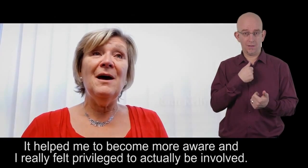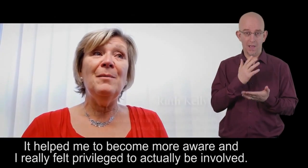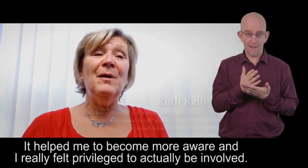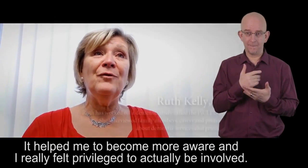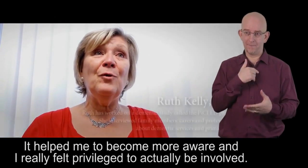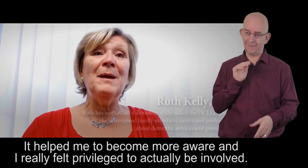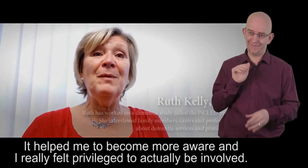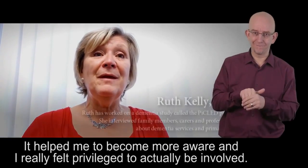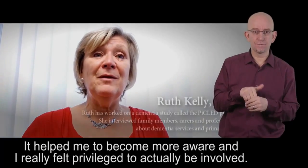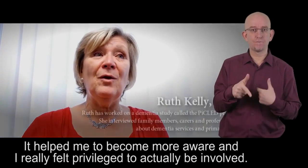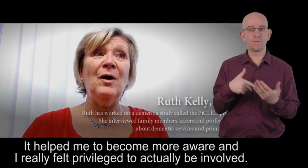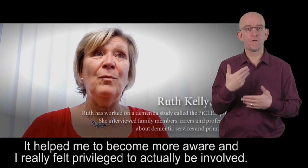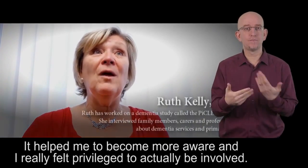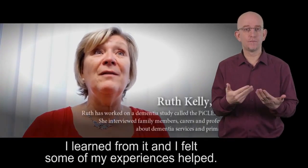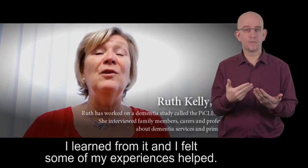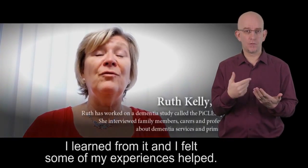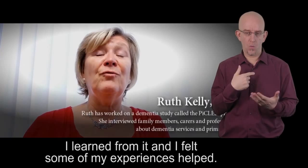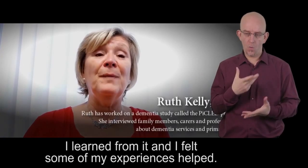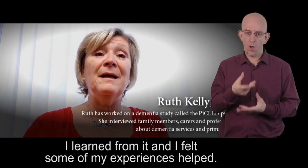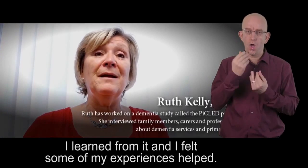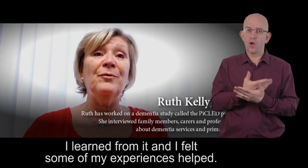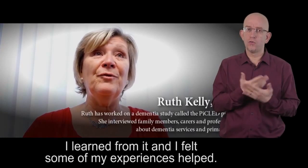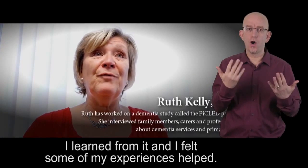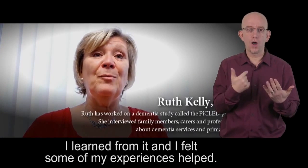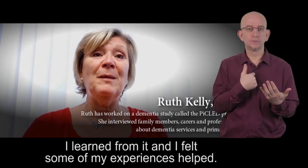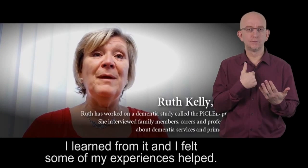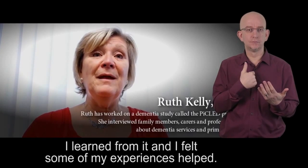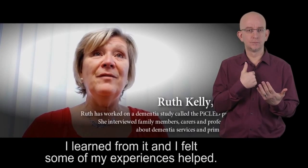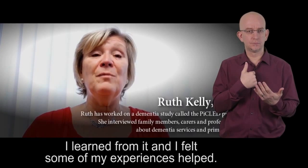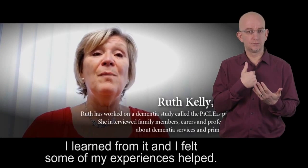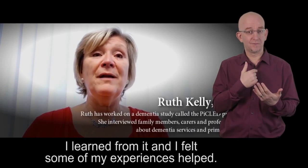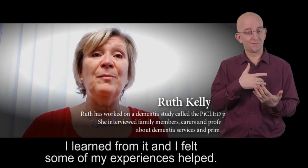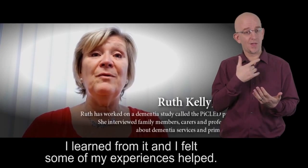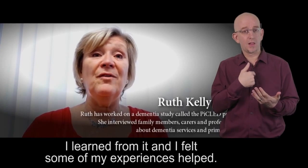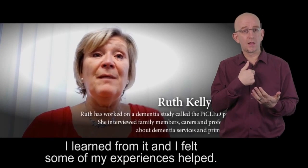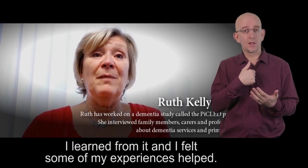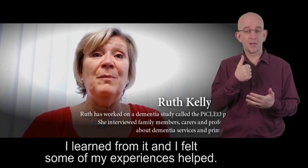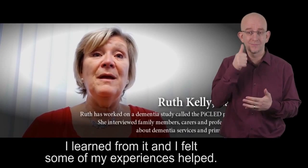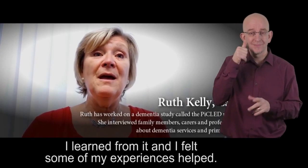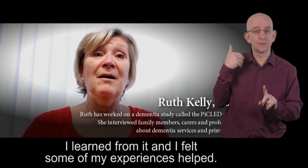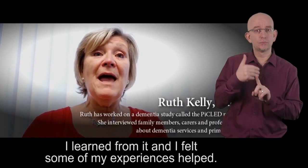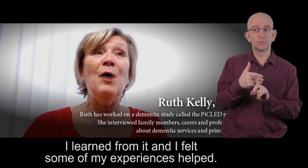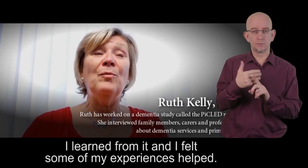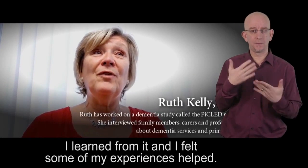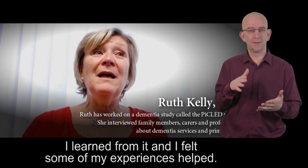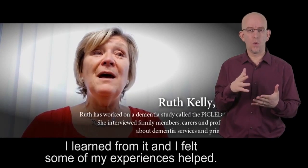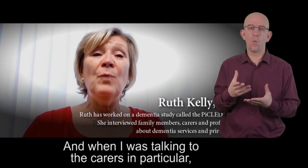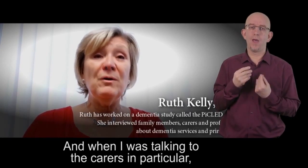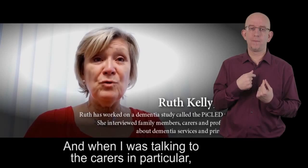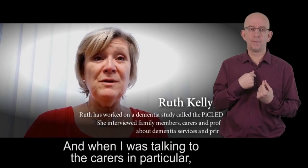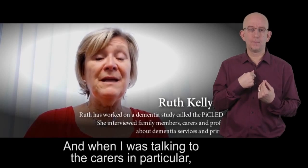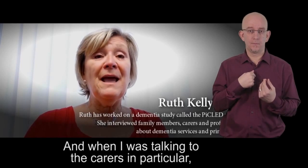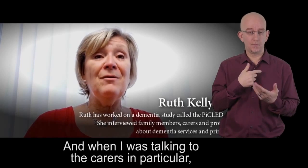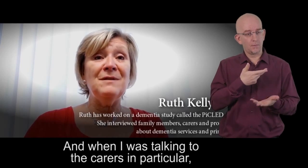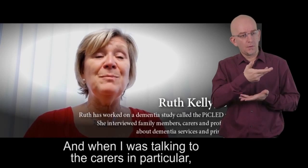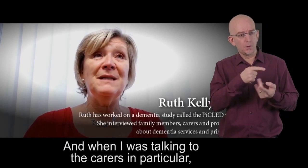as though maybe you know well I learned from it and I also felt maybe some of my experiences in that maybe helped and